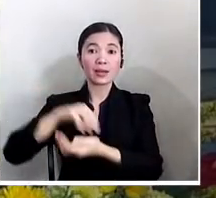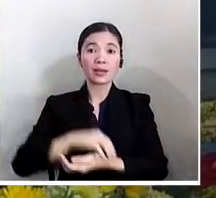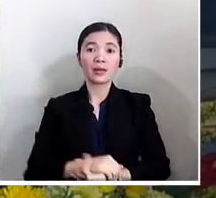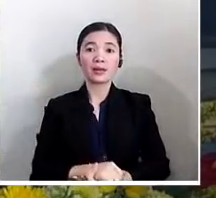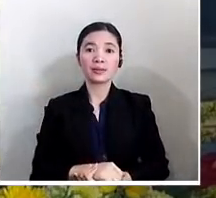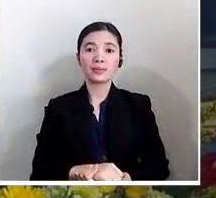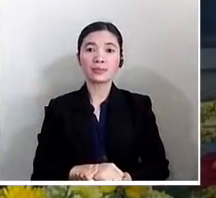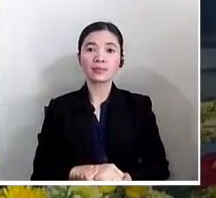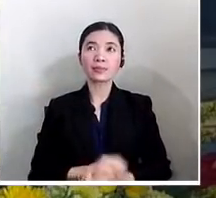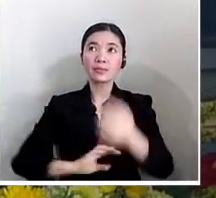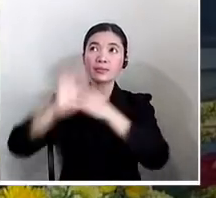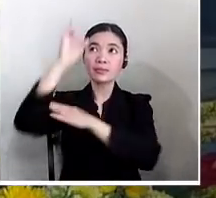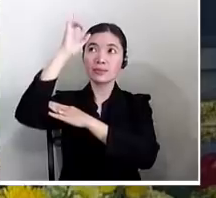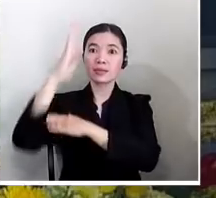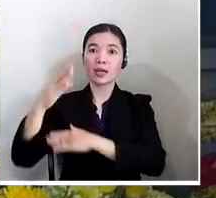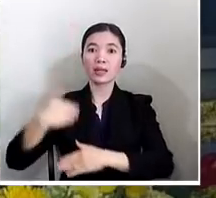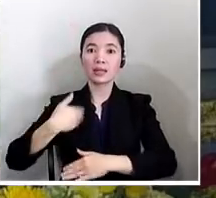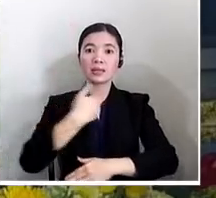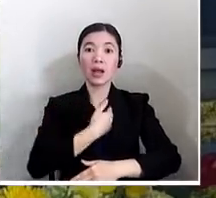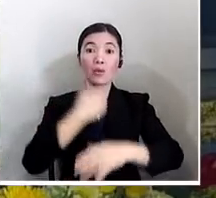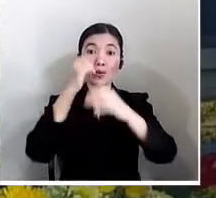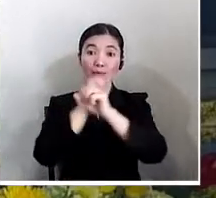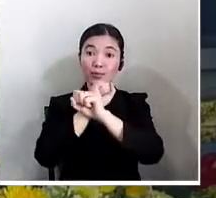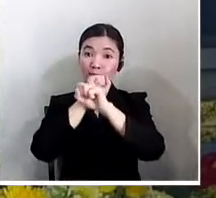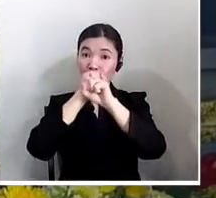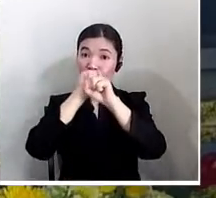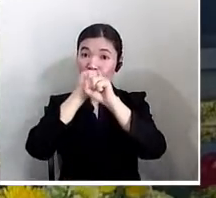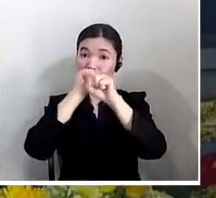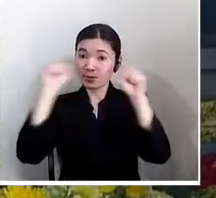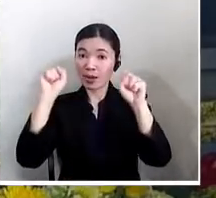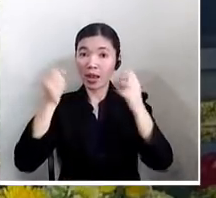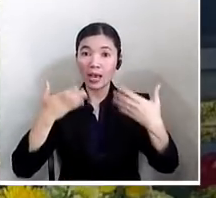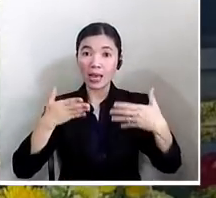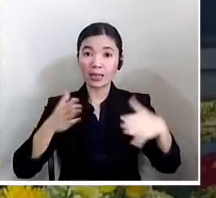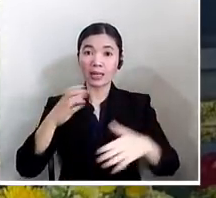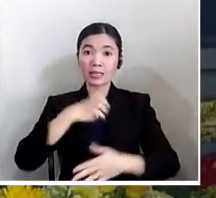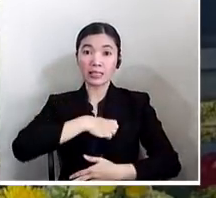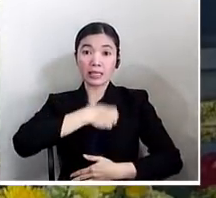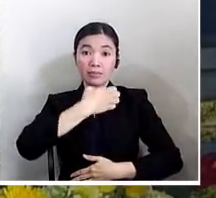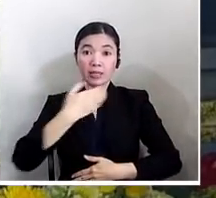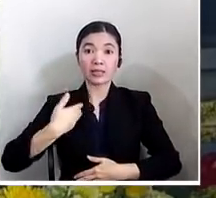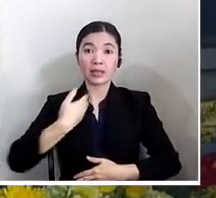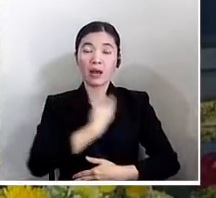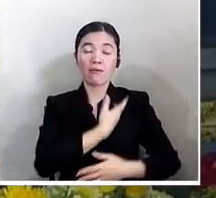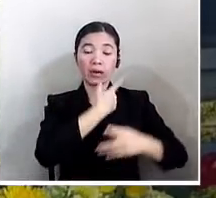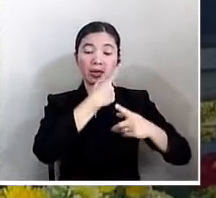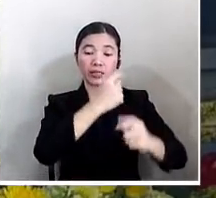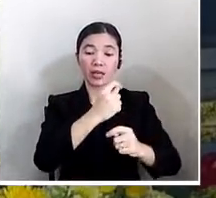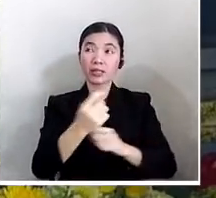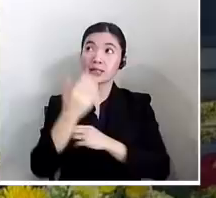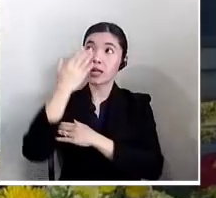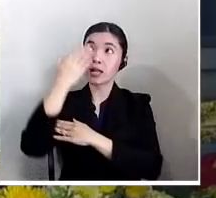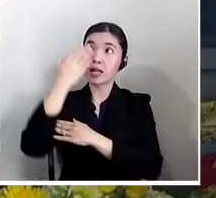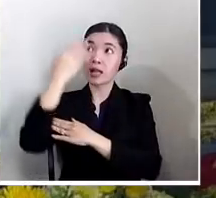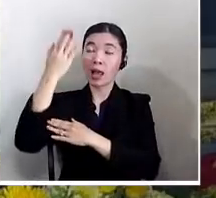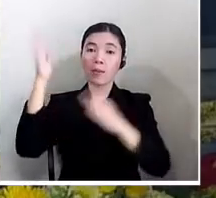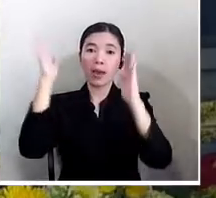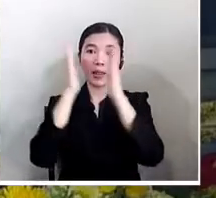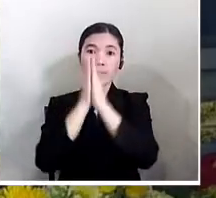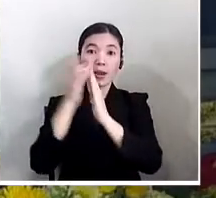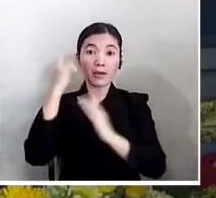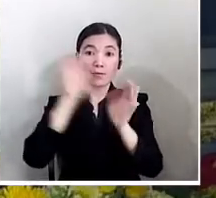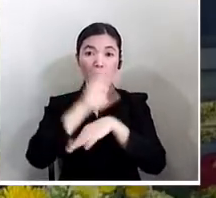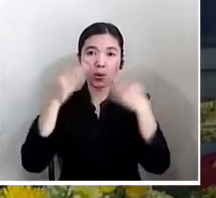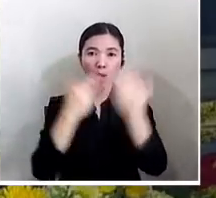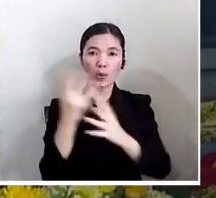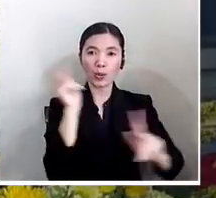God is our security. Let us express our trust in Him and pray for all the people with